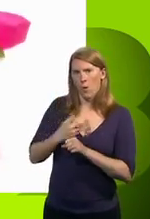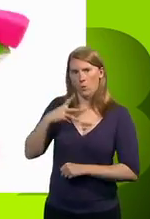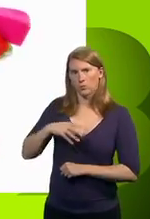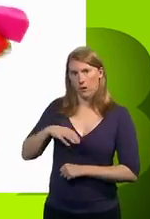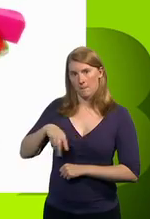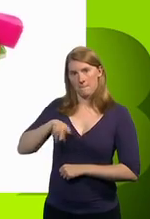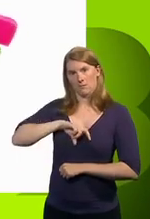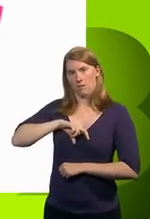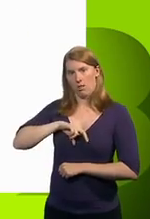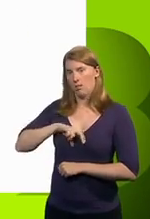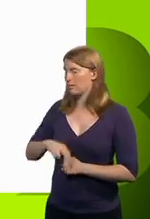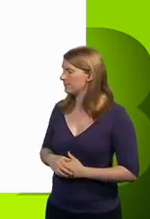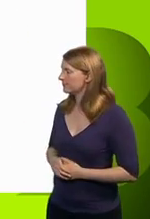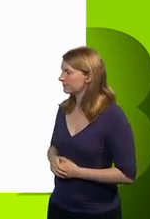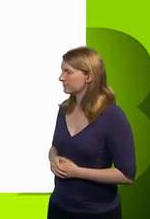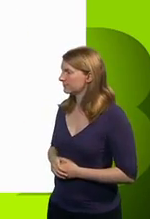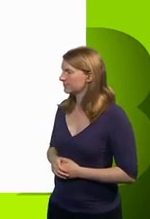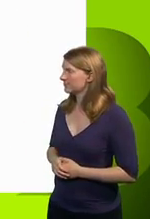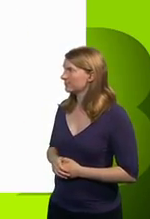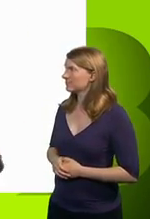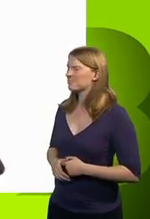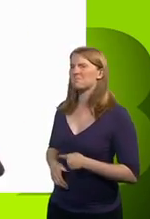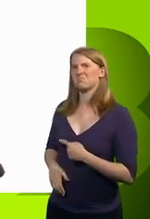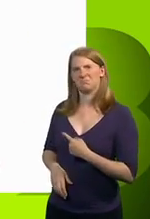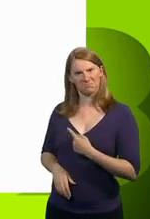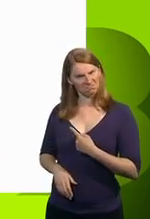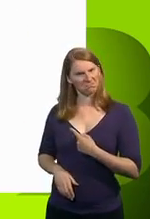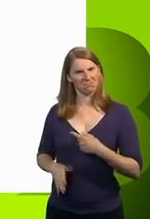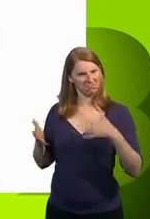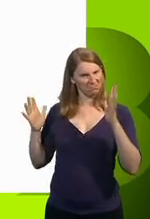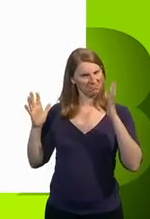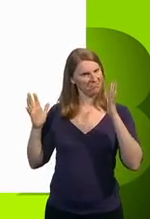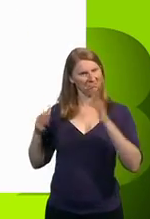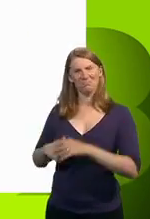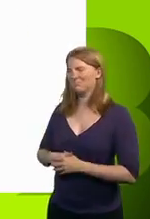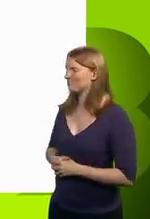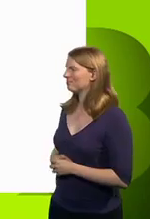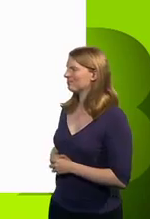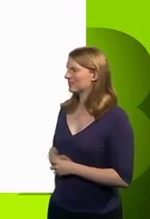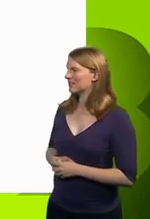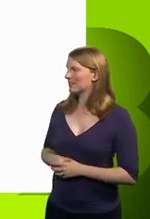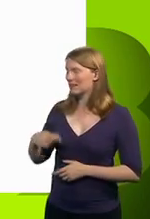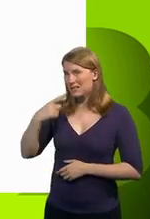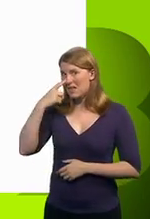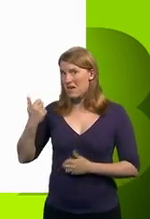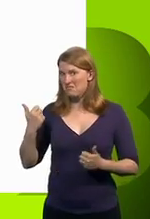Oh, he Dani, hold it!